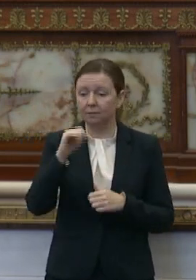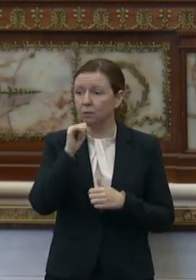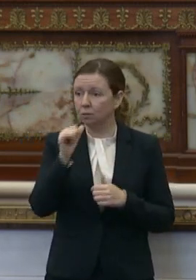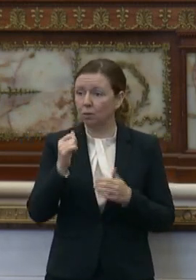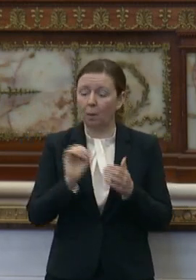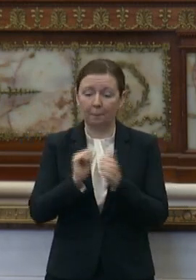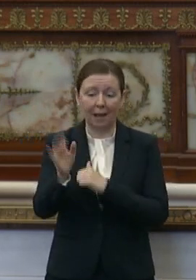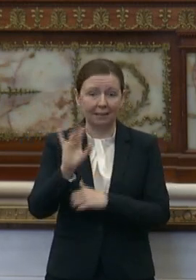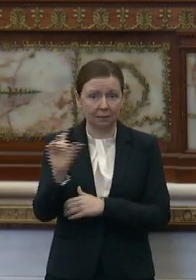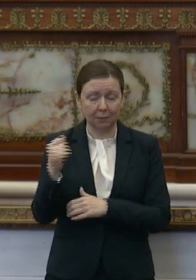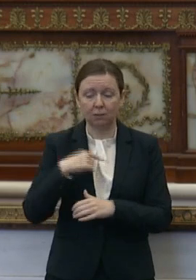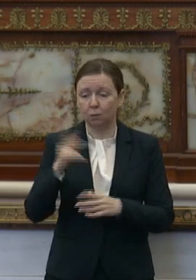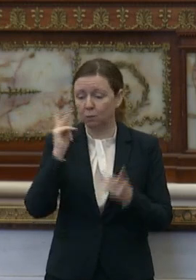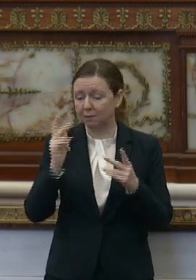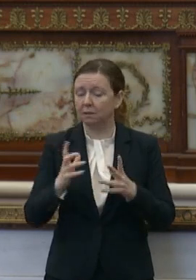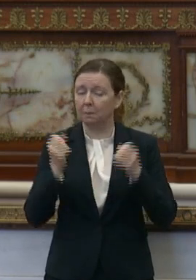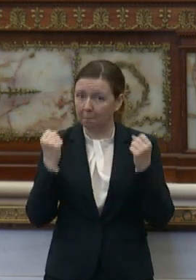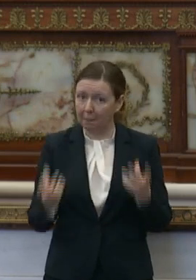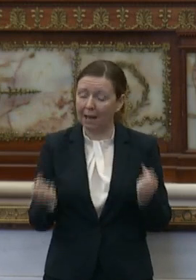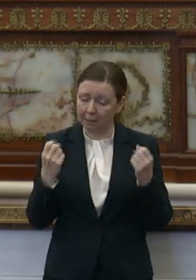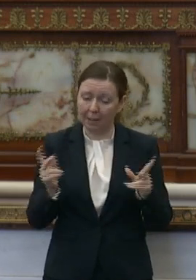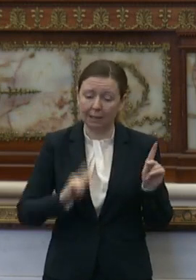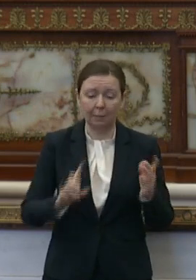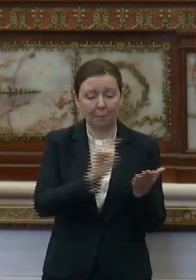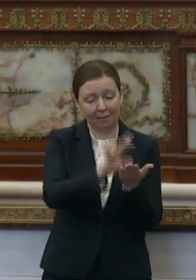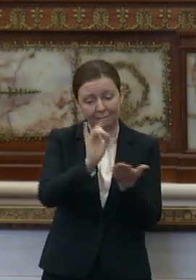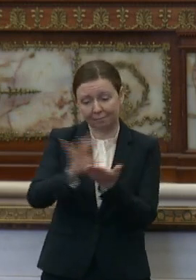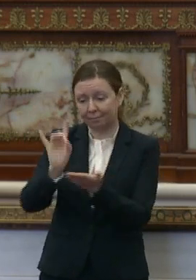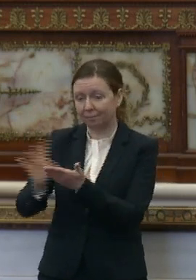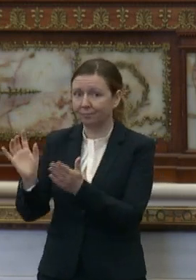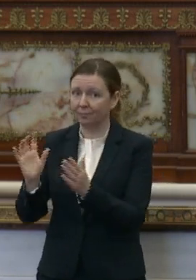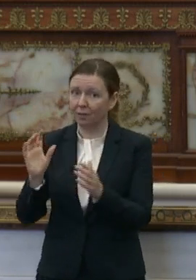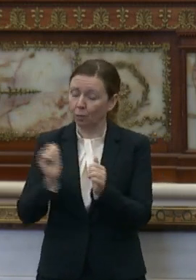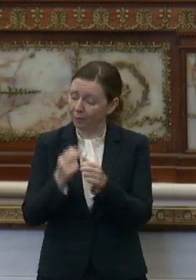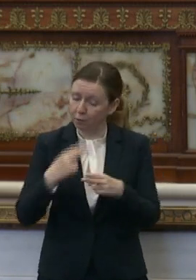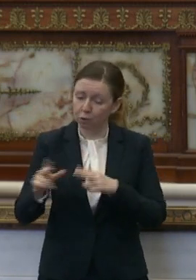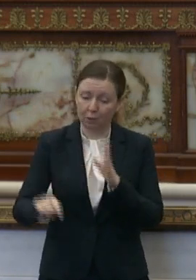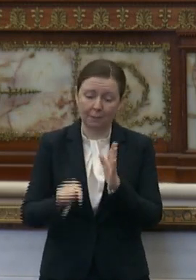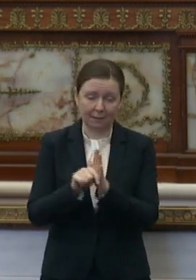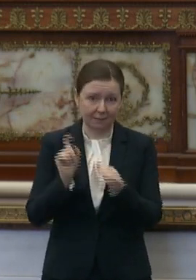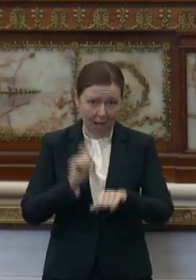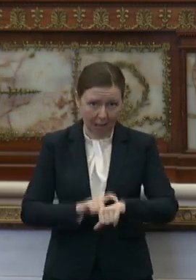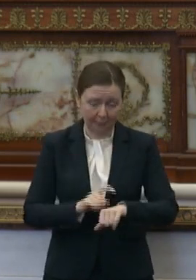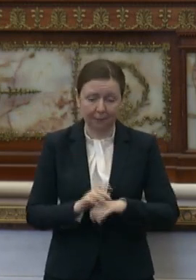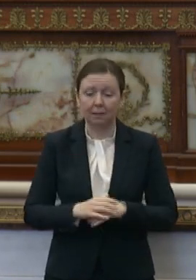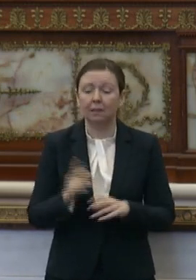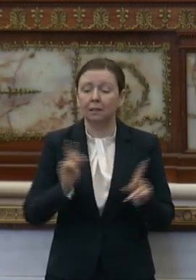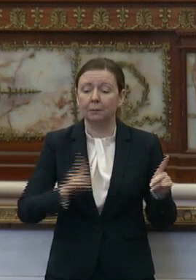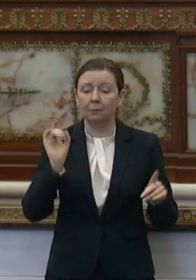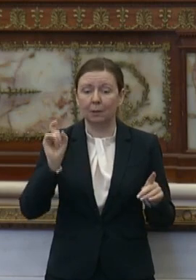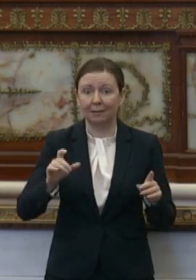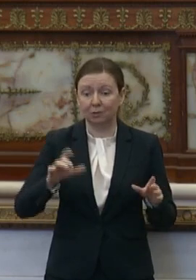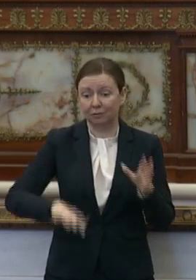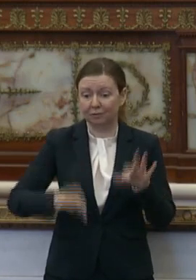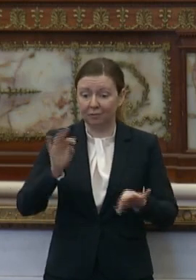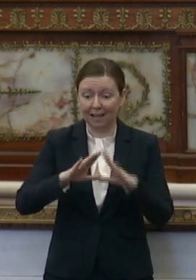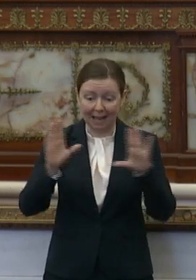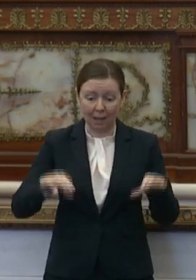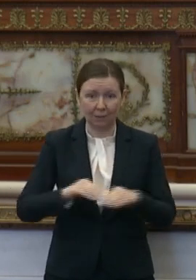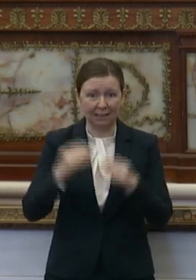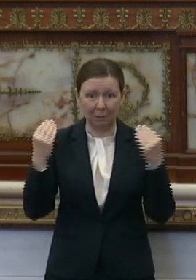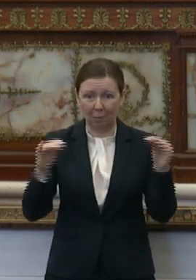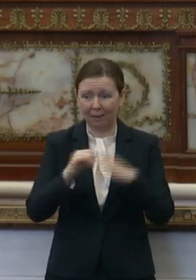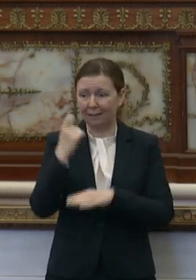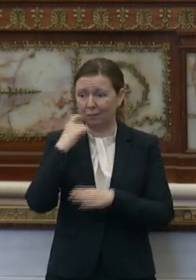these bills, we're going to see large numbers of people evicted within a short period of time. People will have to quickly find housing in a market that